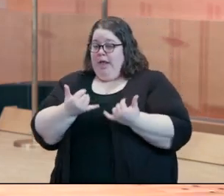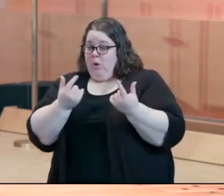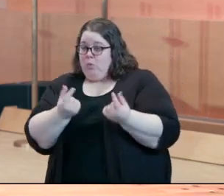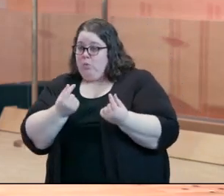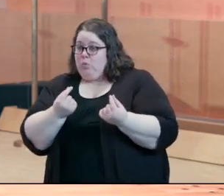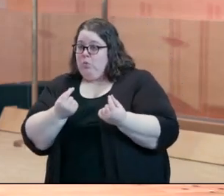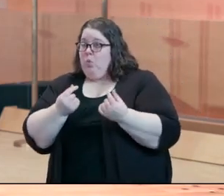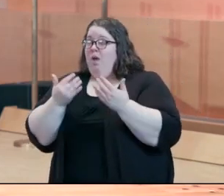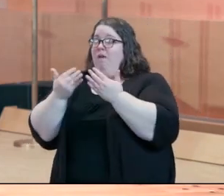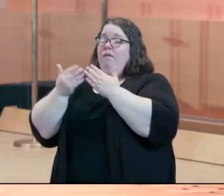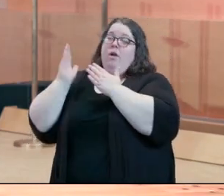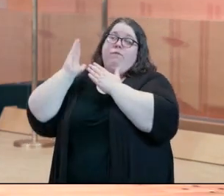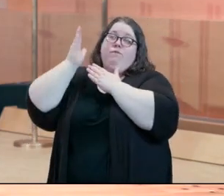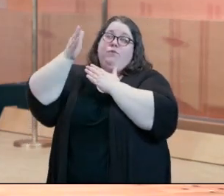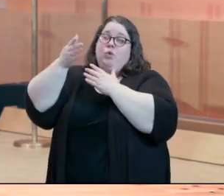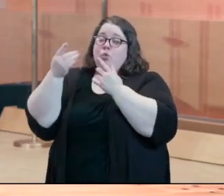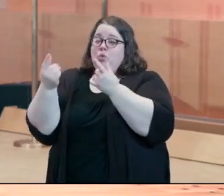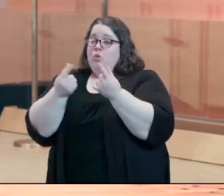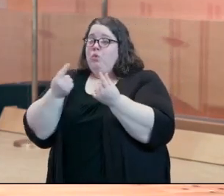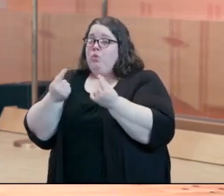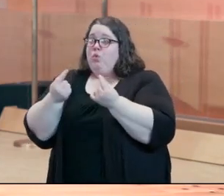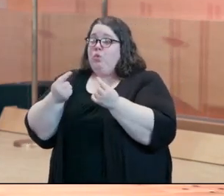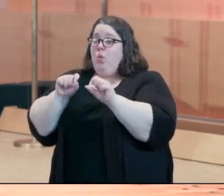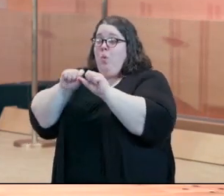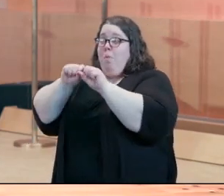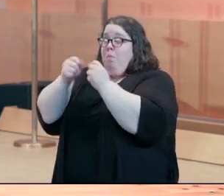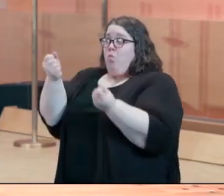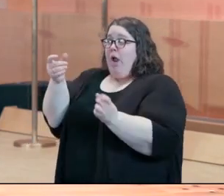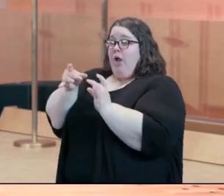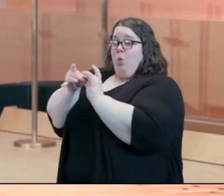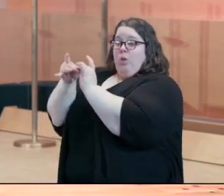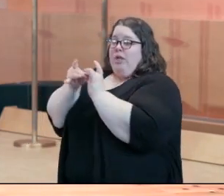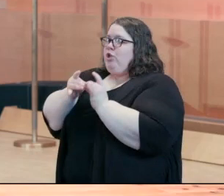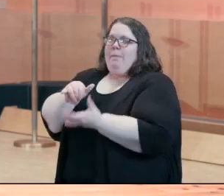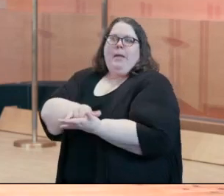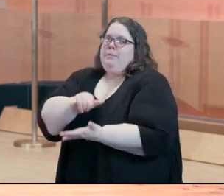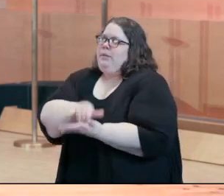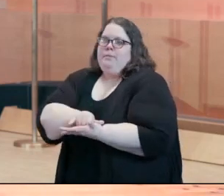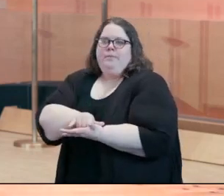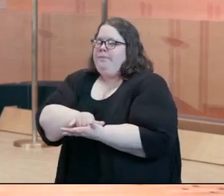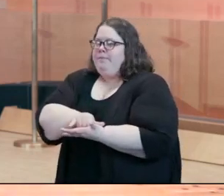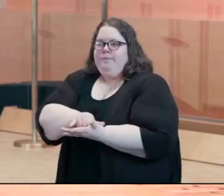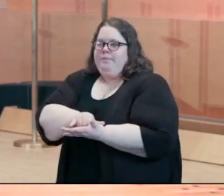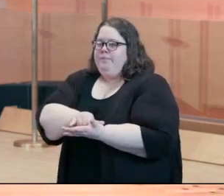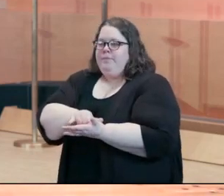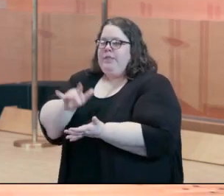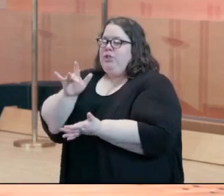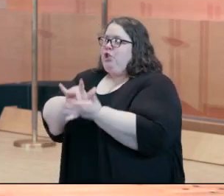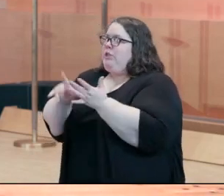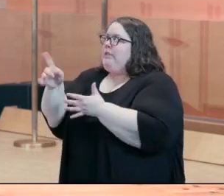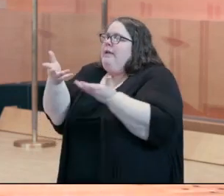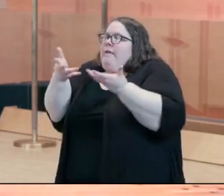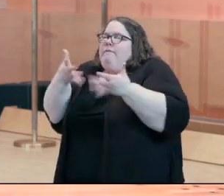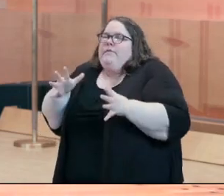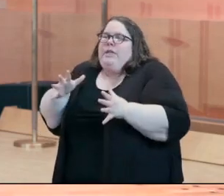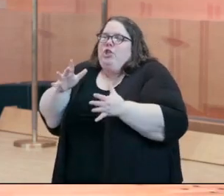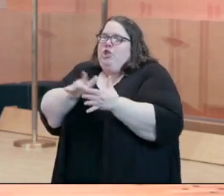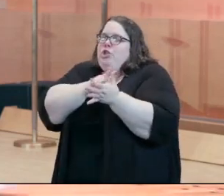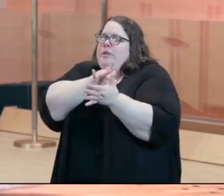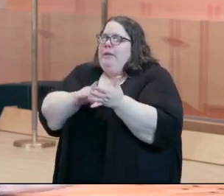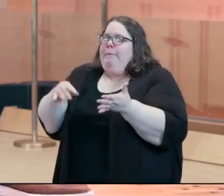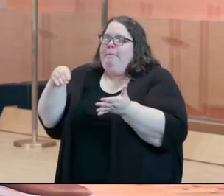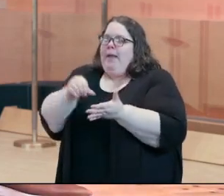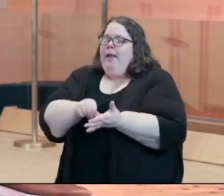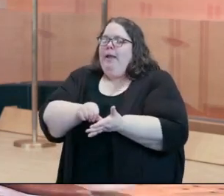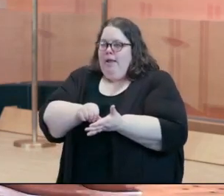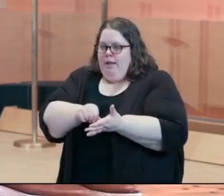ever break you out of that covenant relationship. Jesus has paid the price. You are back in, and you are